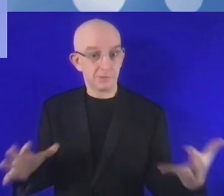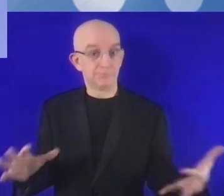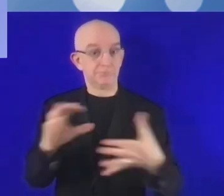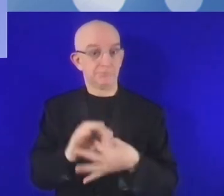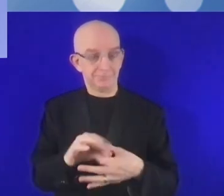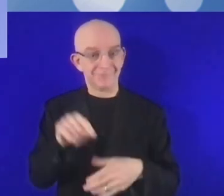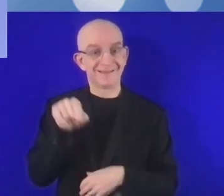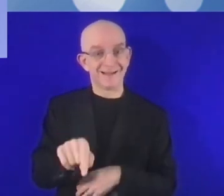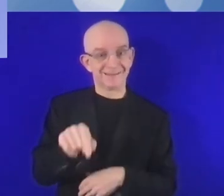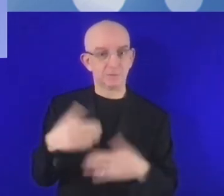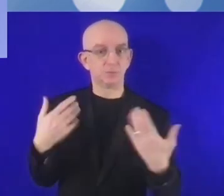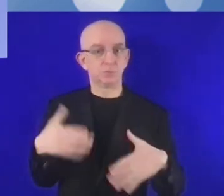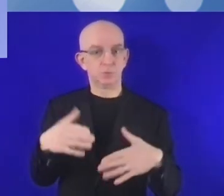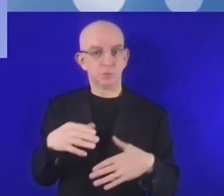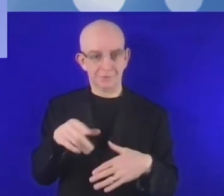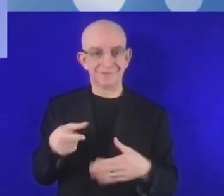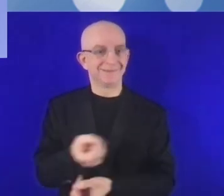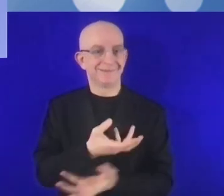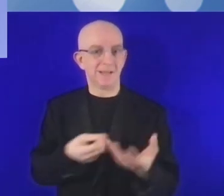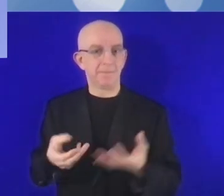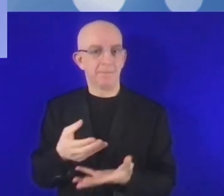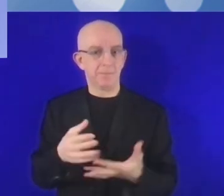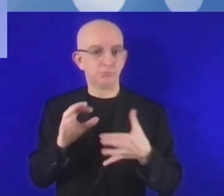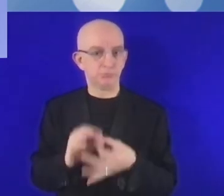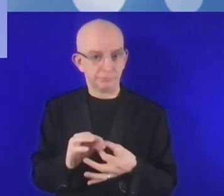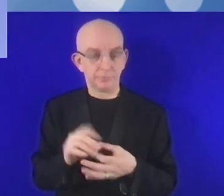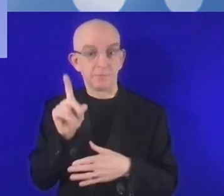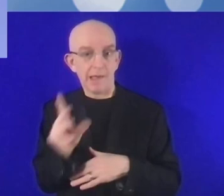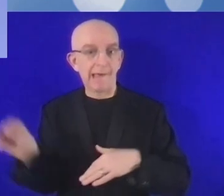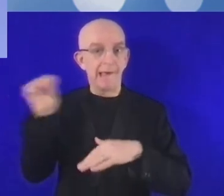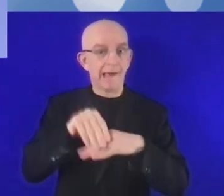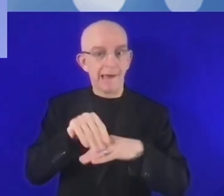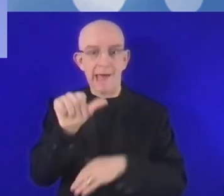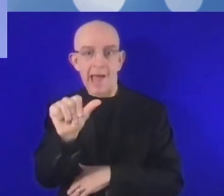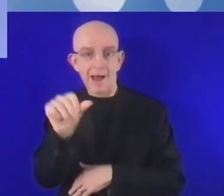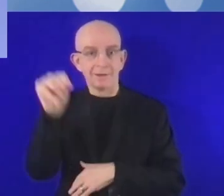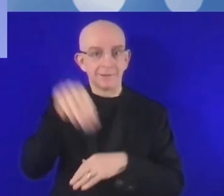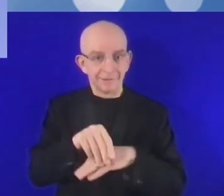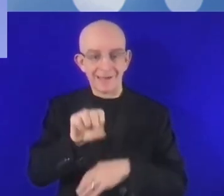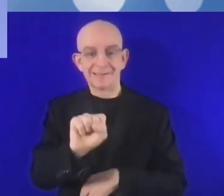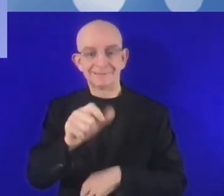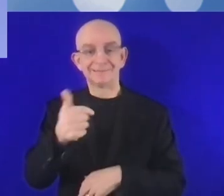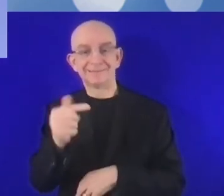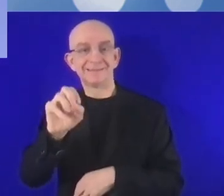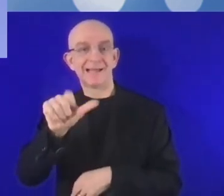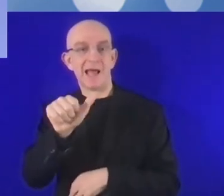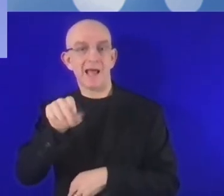kids, I invite you dearly to open your mind and become conscious of this musical